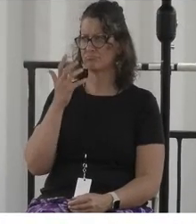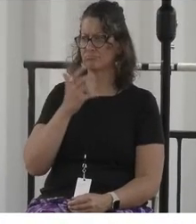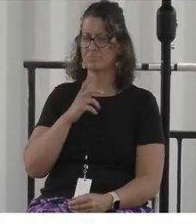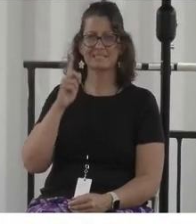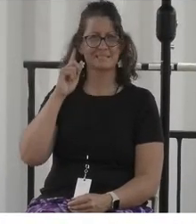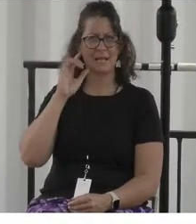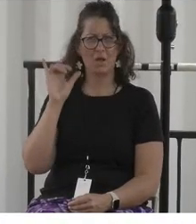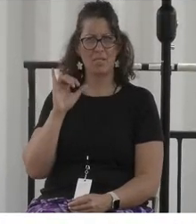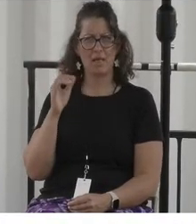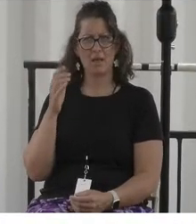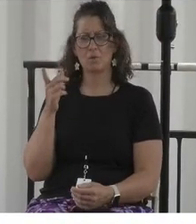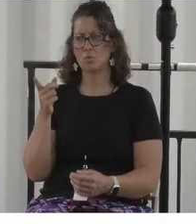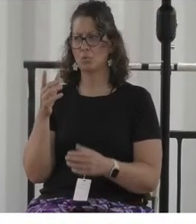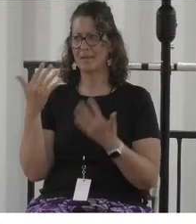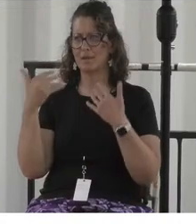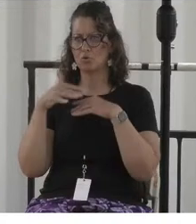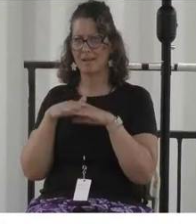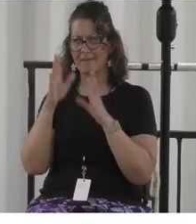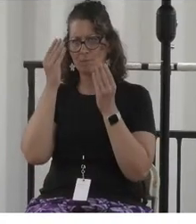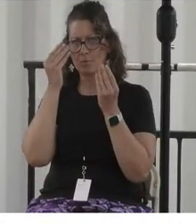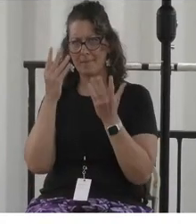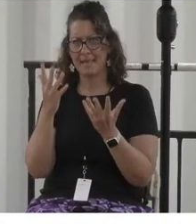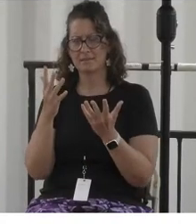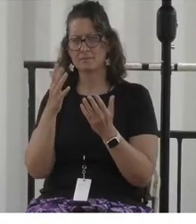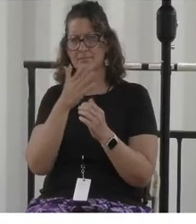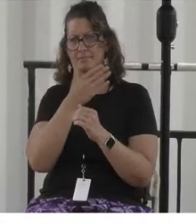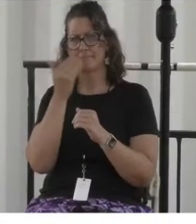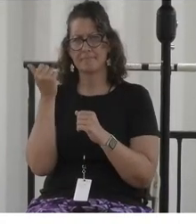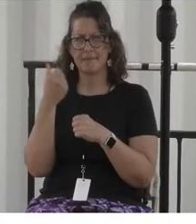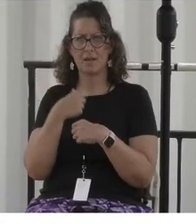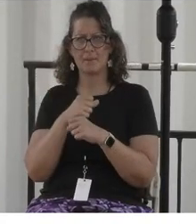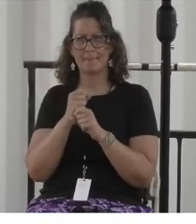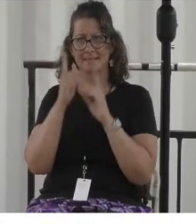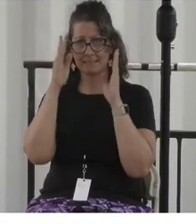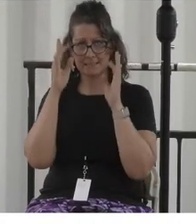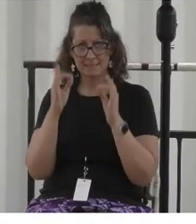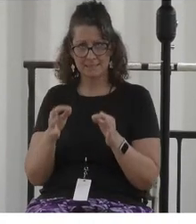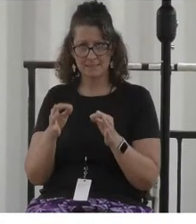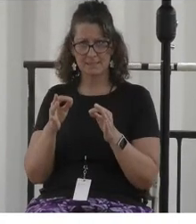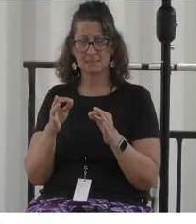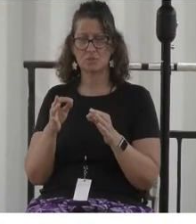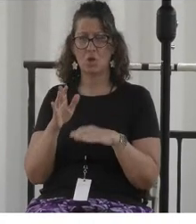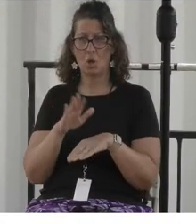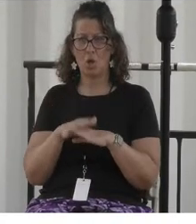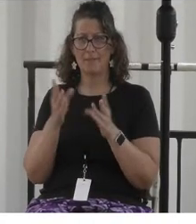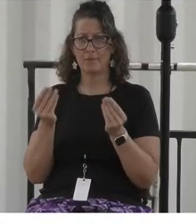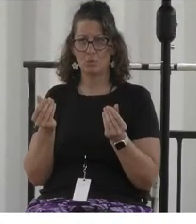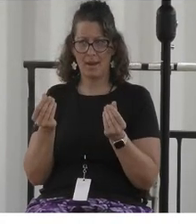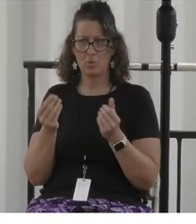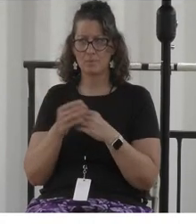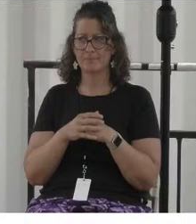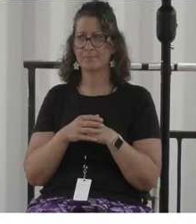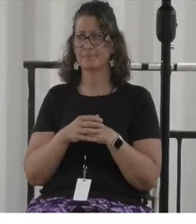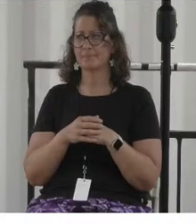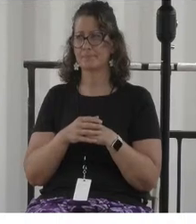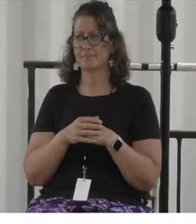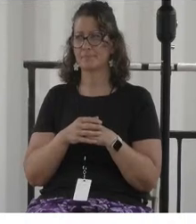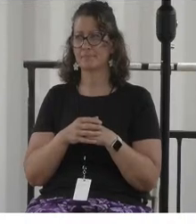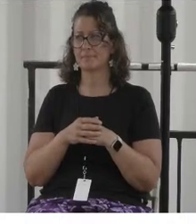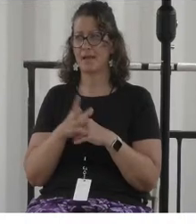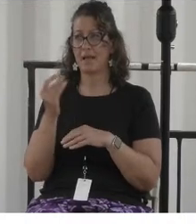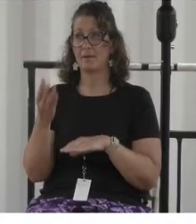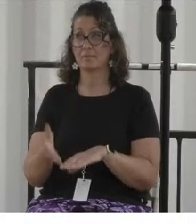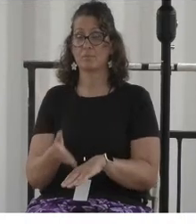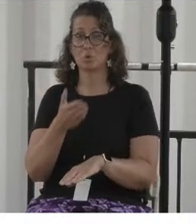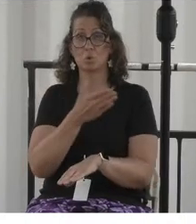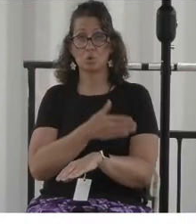like what you're doing is you're integrating this information to better make decisions on the ground and improve